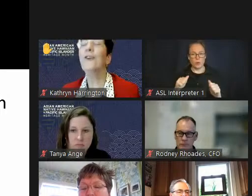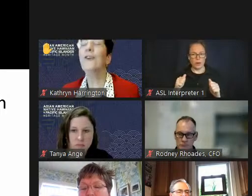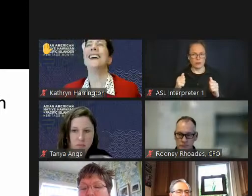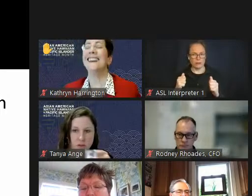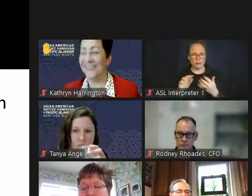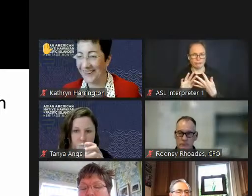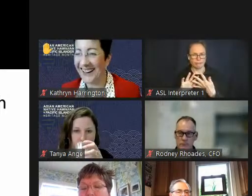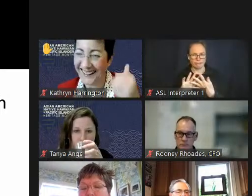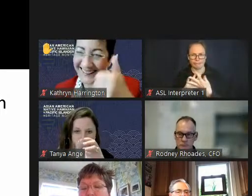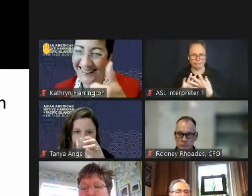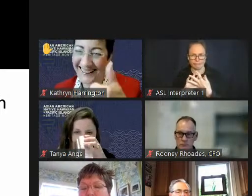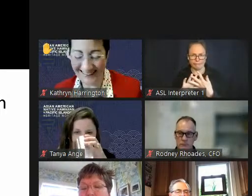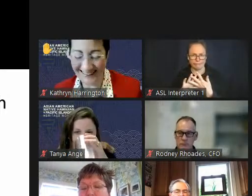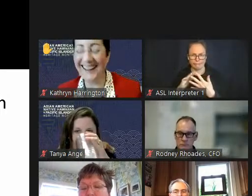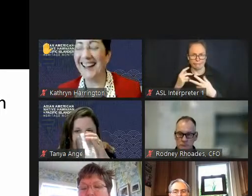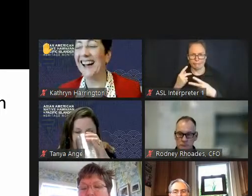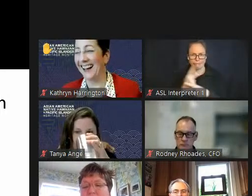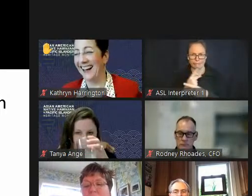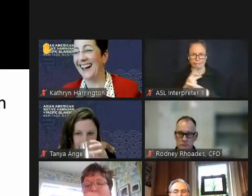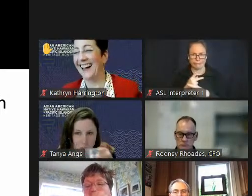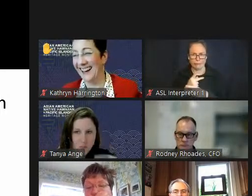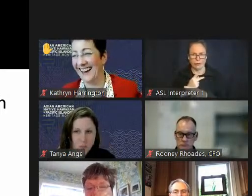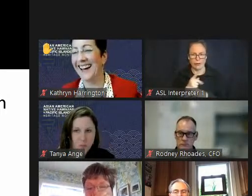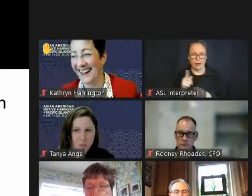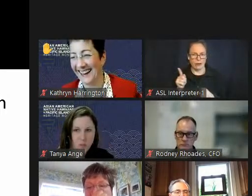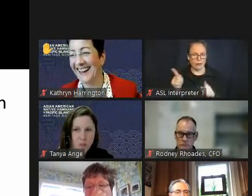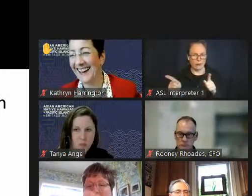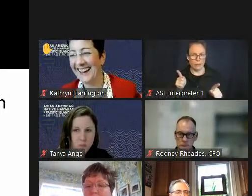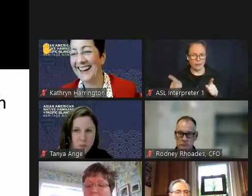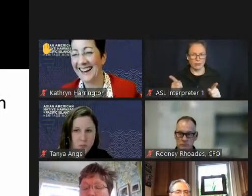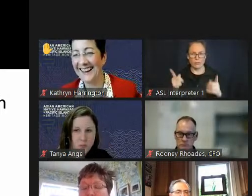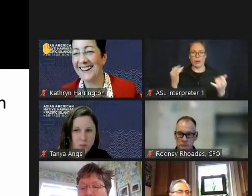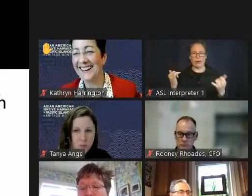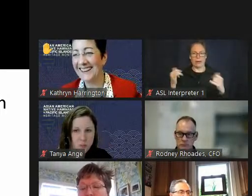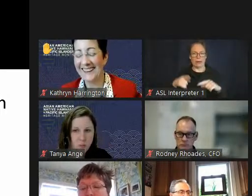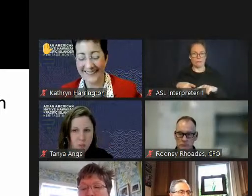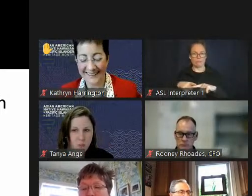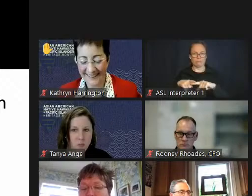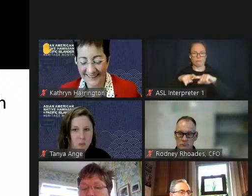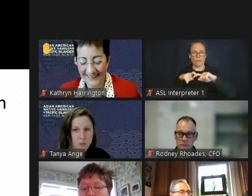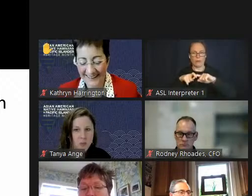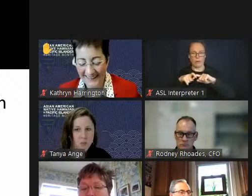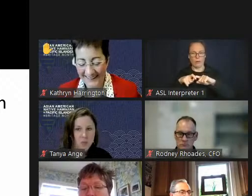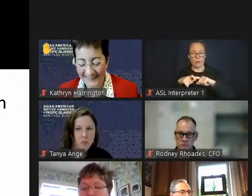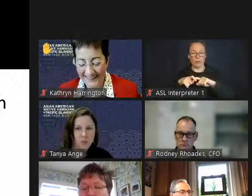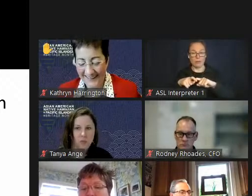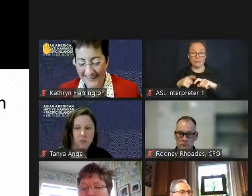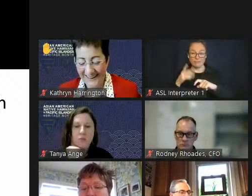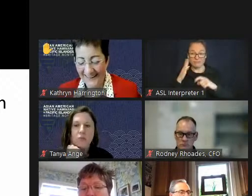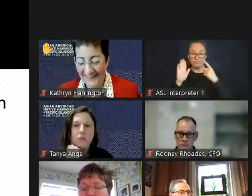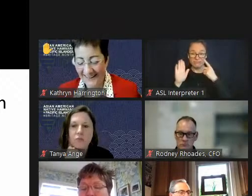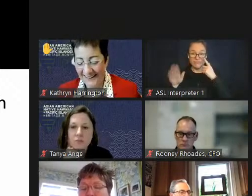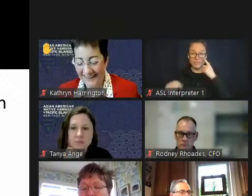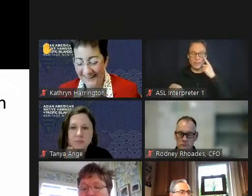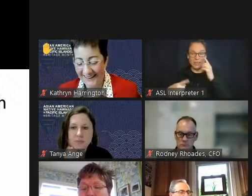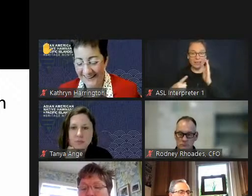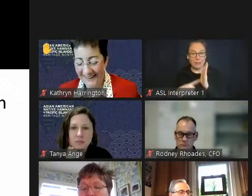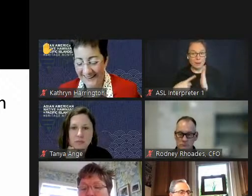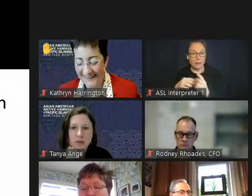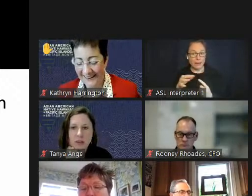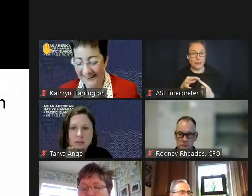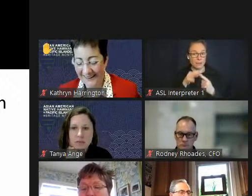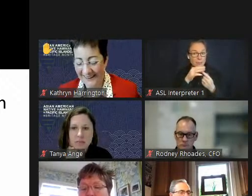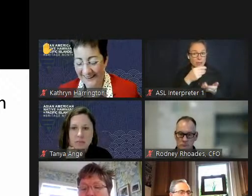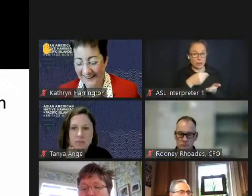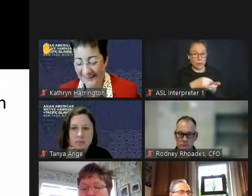out. Right now, everything is sort of on a freeze because, as we know, sometimes special funds have